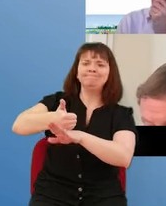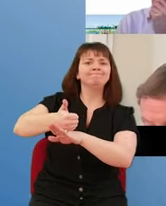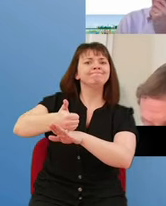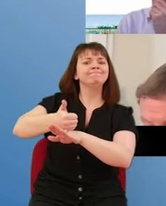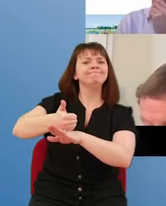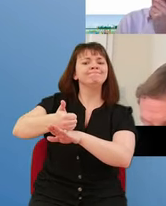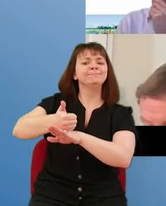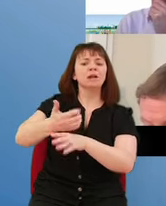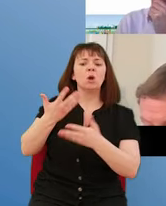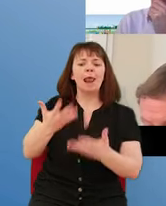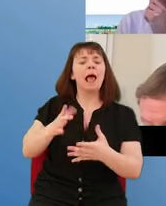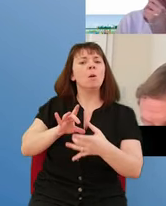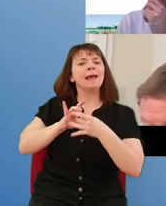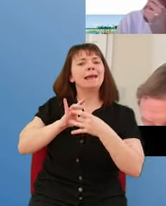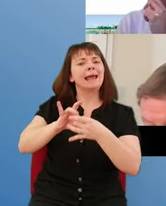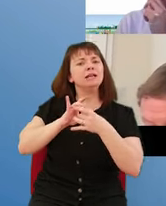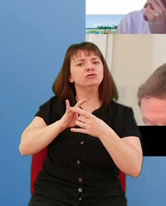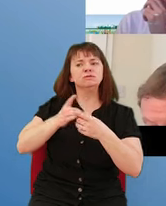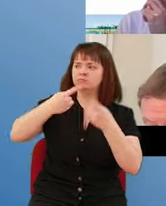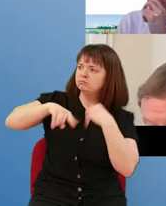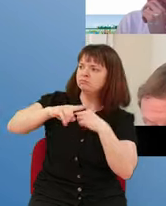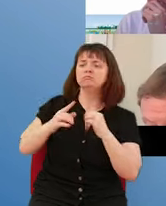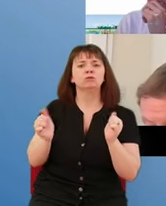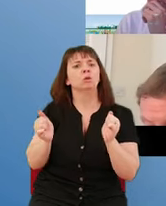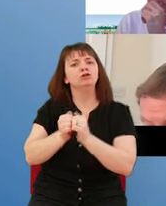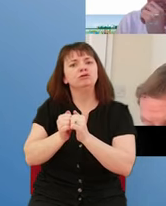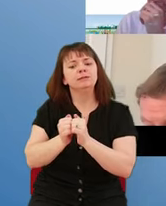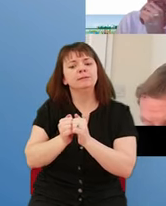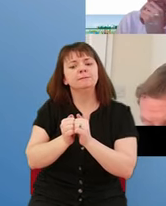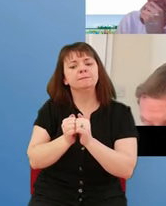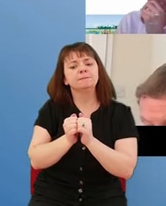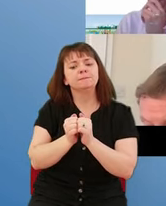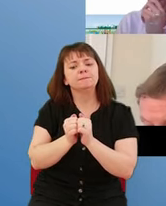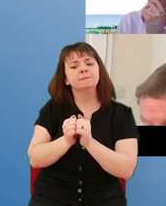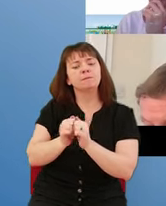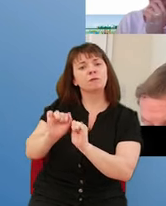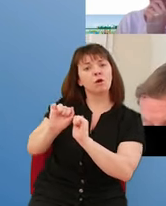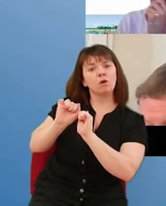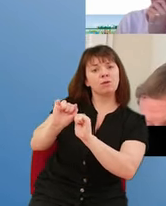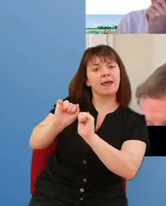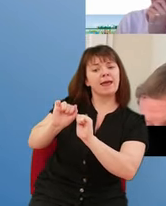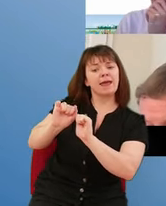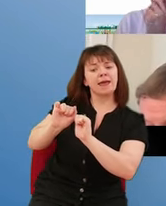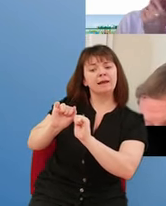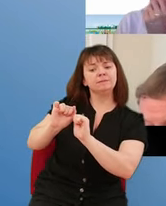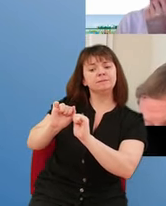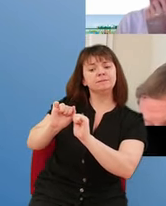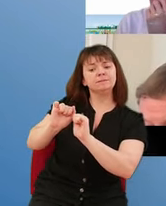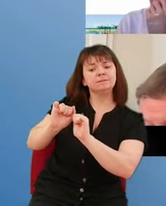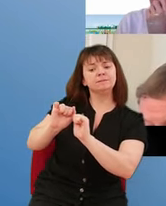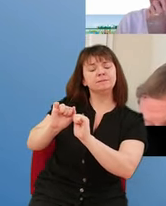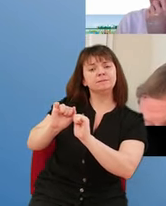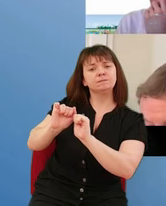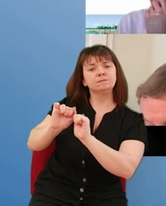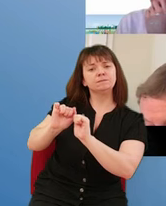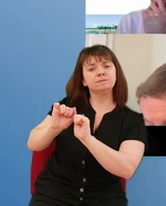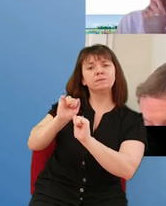support with the annual health checks in terms of contact, in terms of data. It's